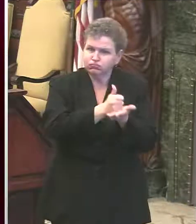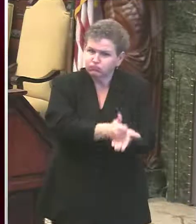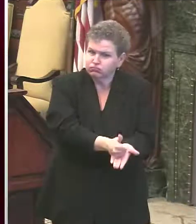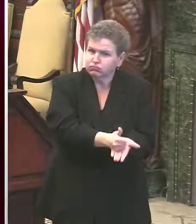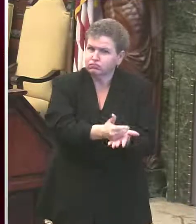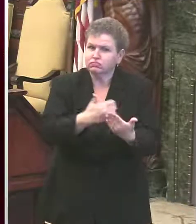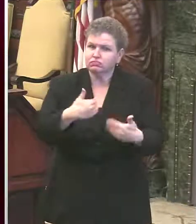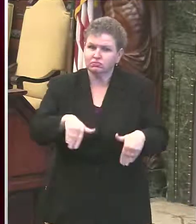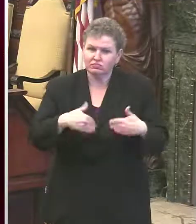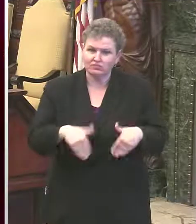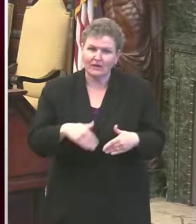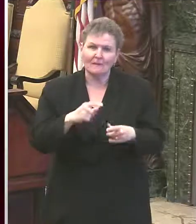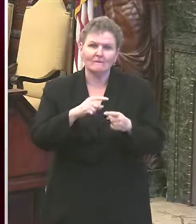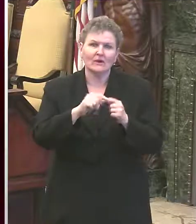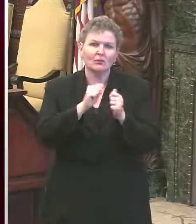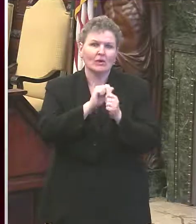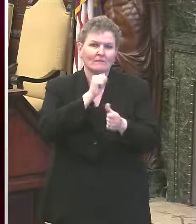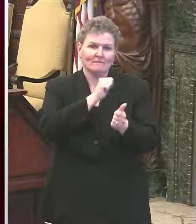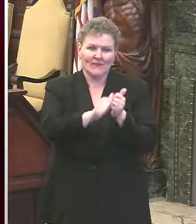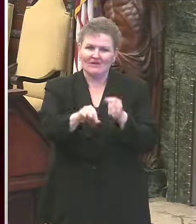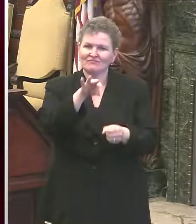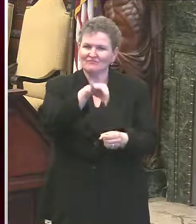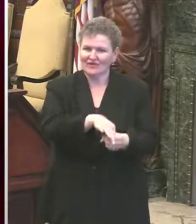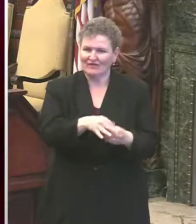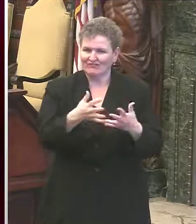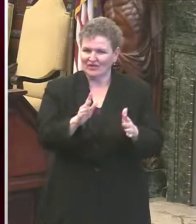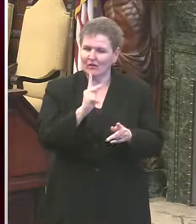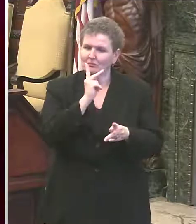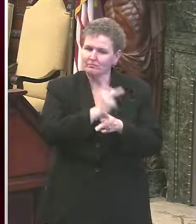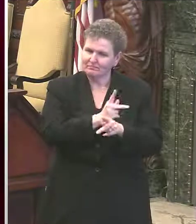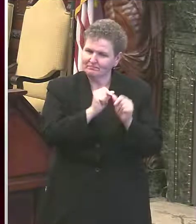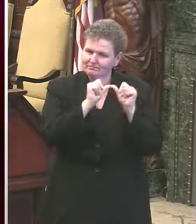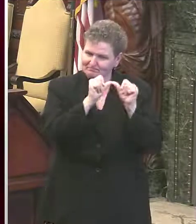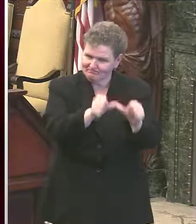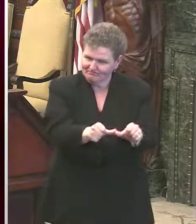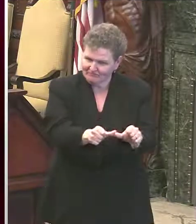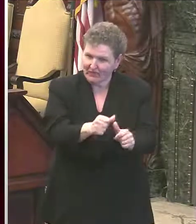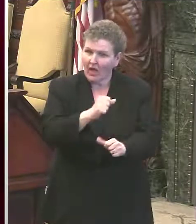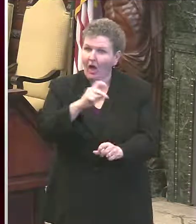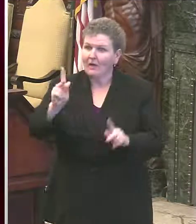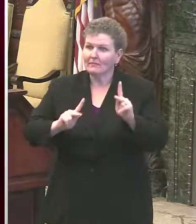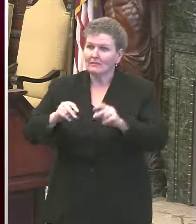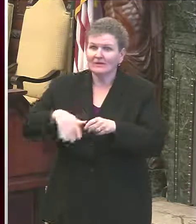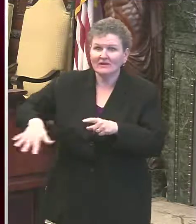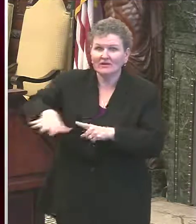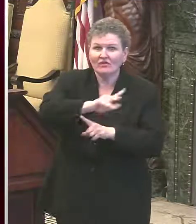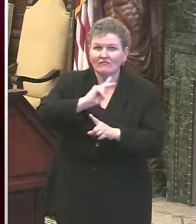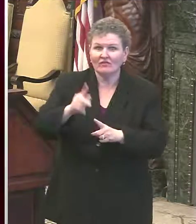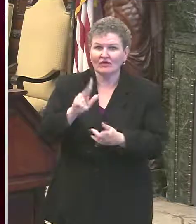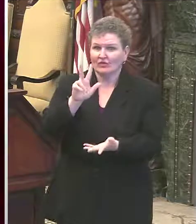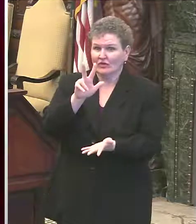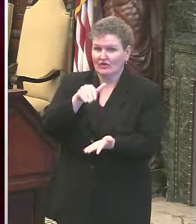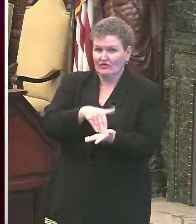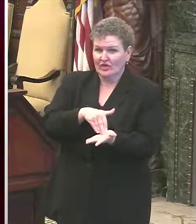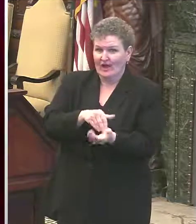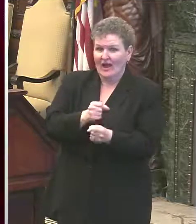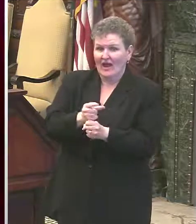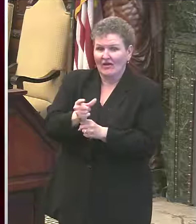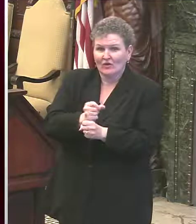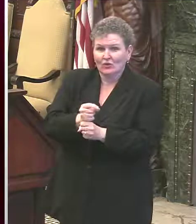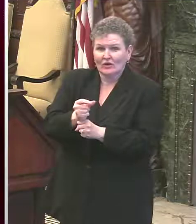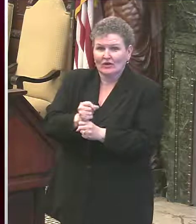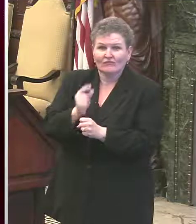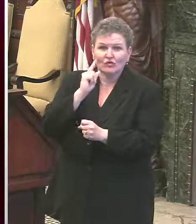making the change permanent. Now, almost all Philadelphia children will benefit at least $3,000 annually for each family will